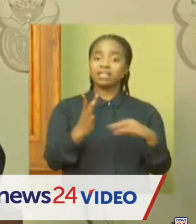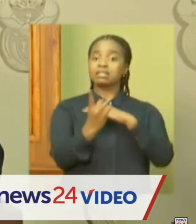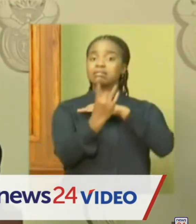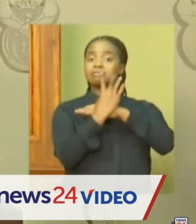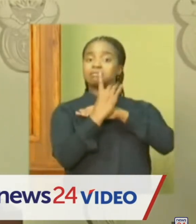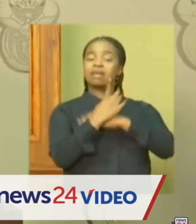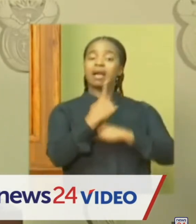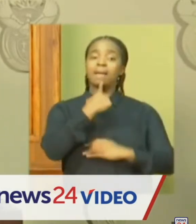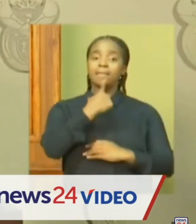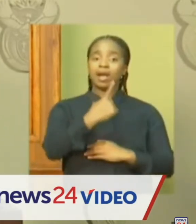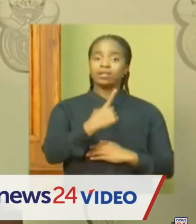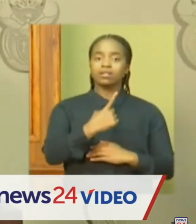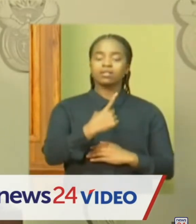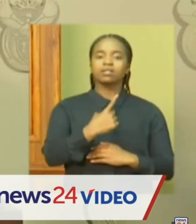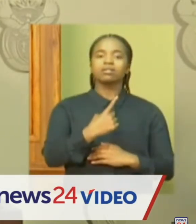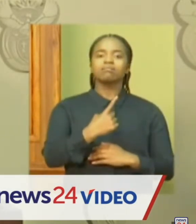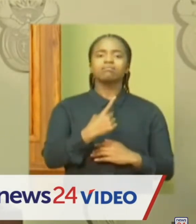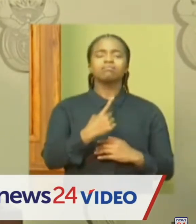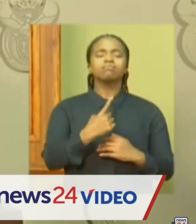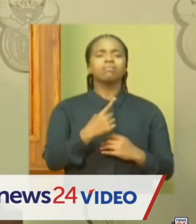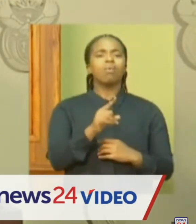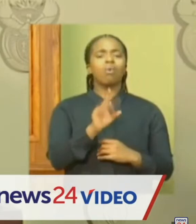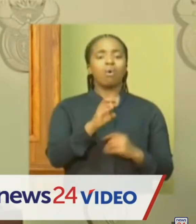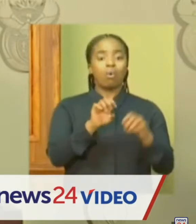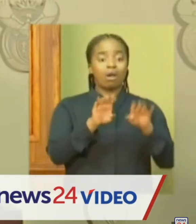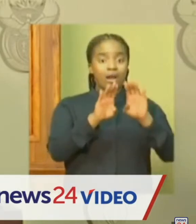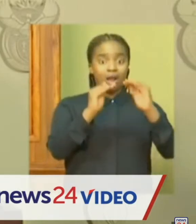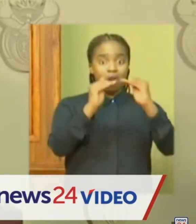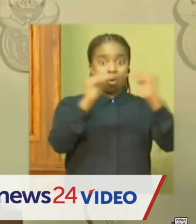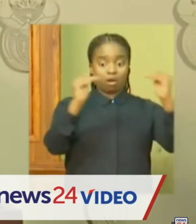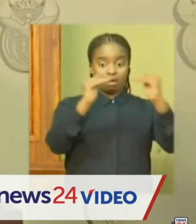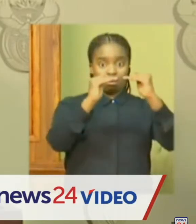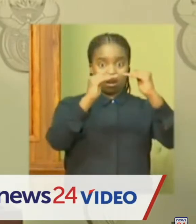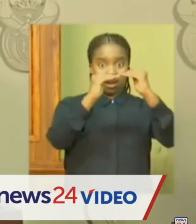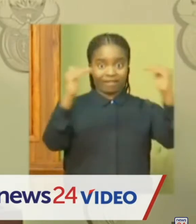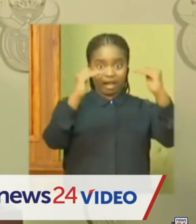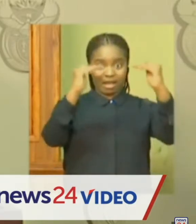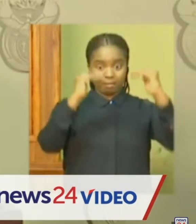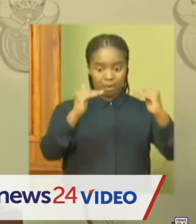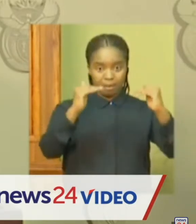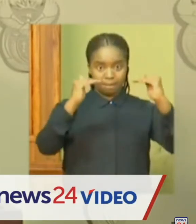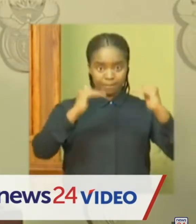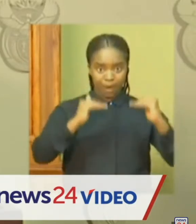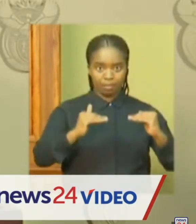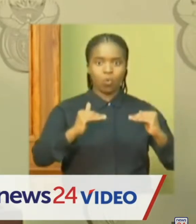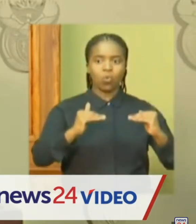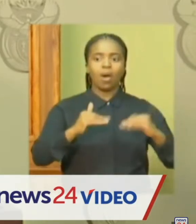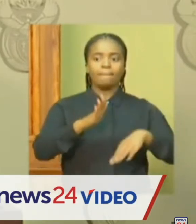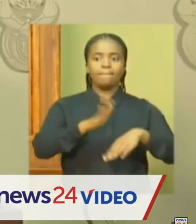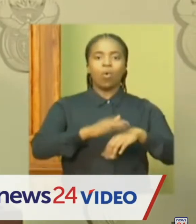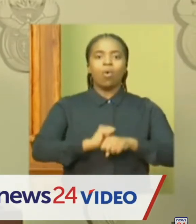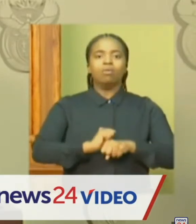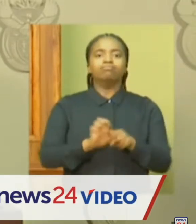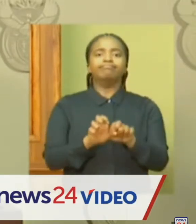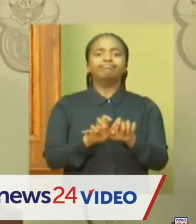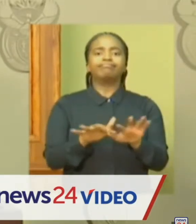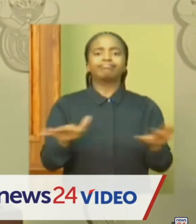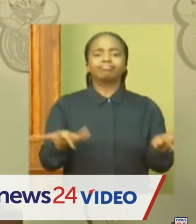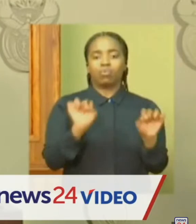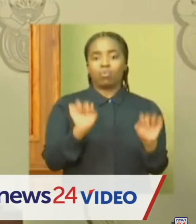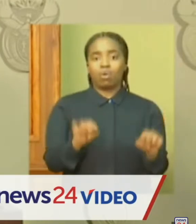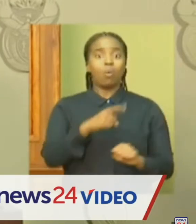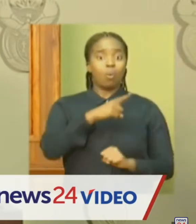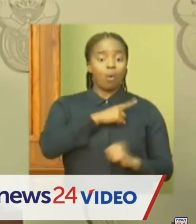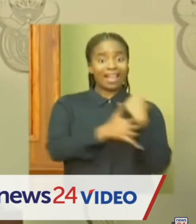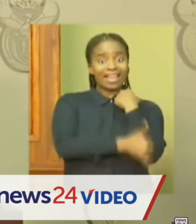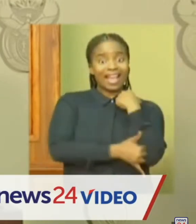infections will inevitably rise as the lockdown measures are eased, as has happened in